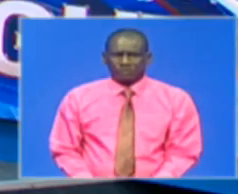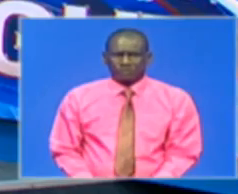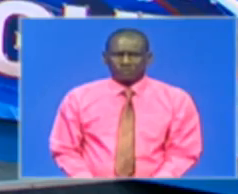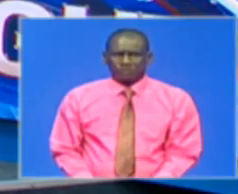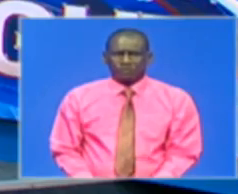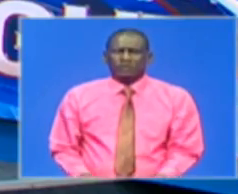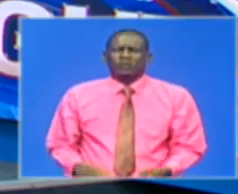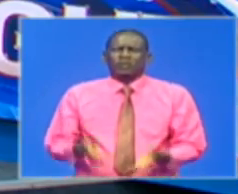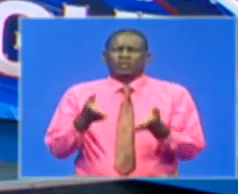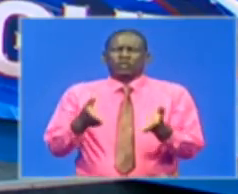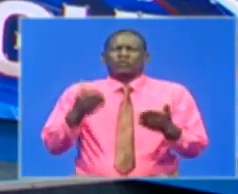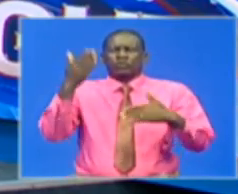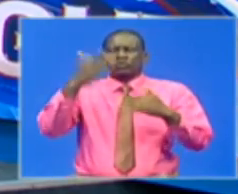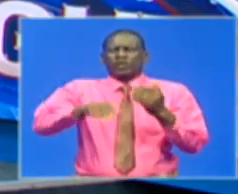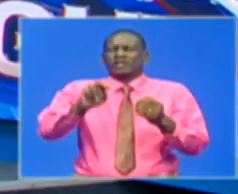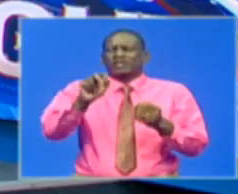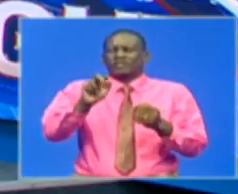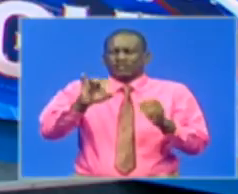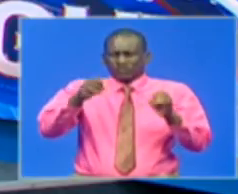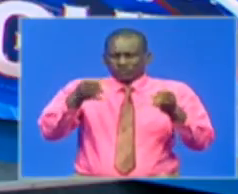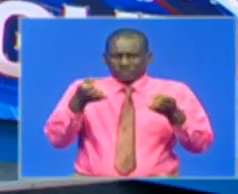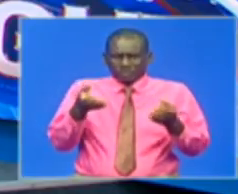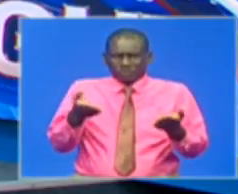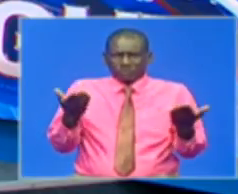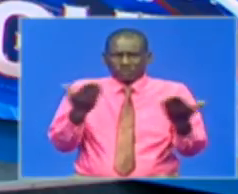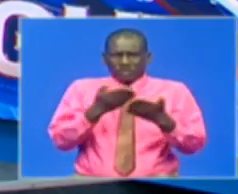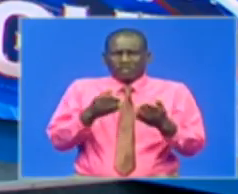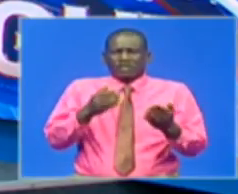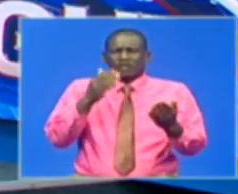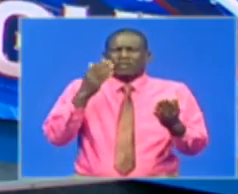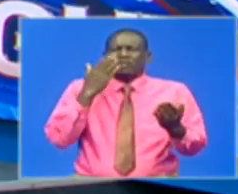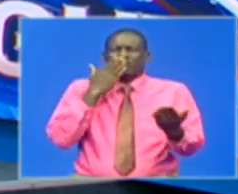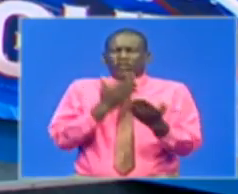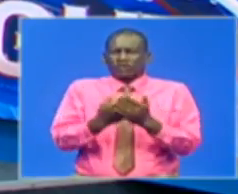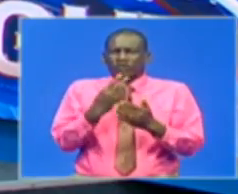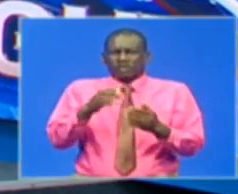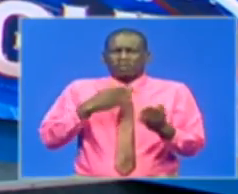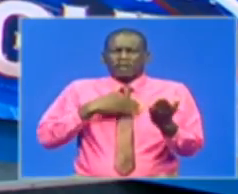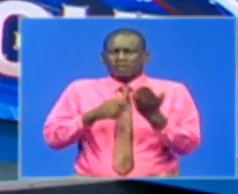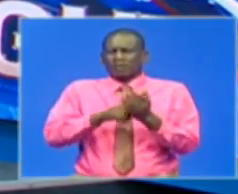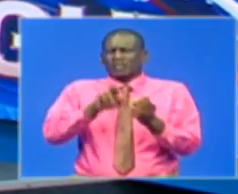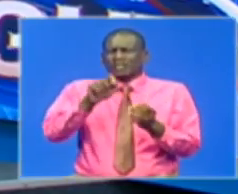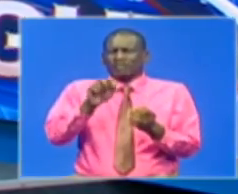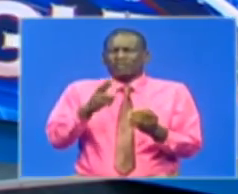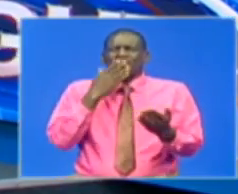On that note, we'll end NTV tonight. Thank you for watching. My name is Mark Masai. Good night. Thanks to David